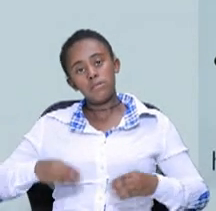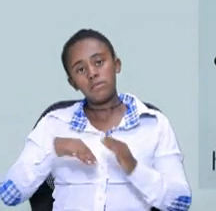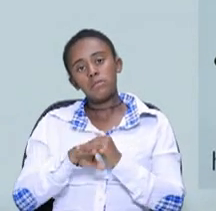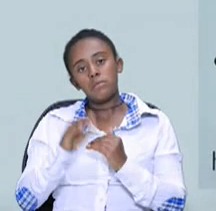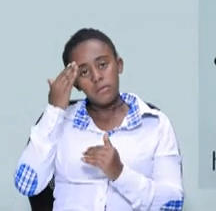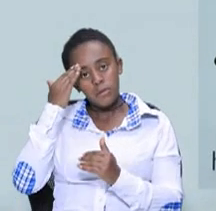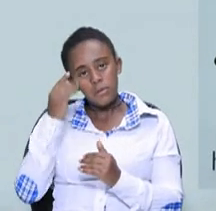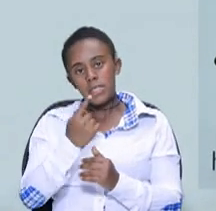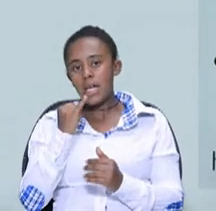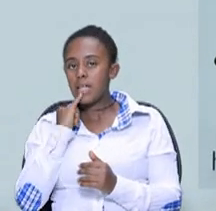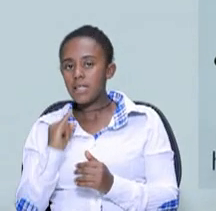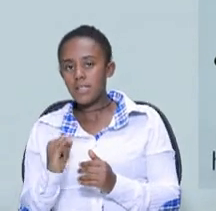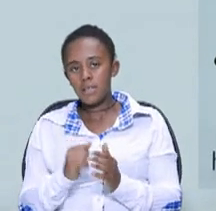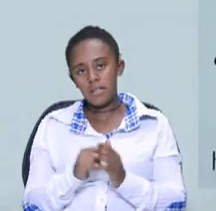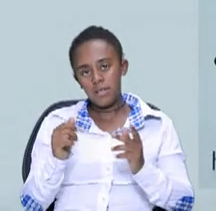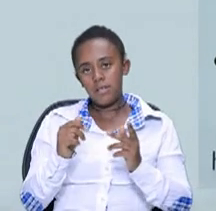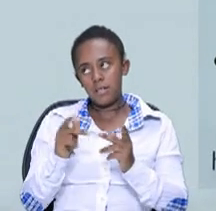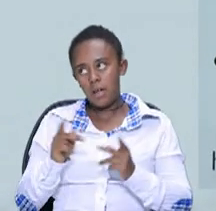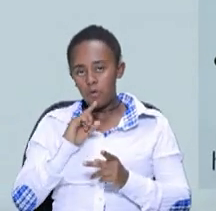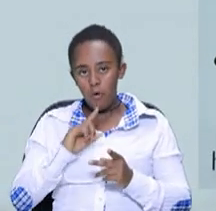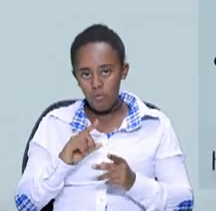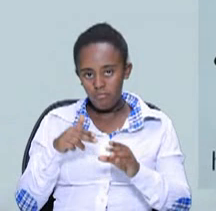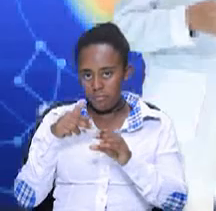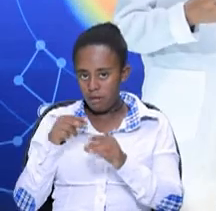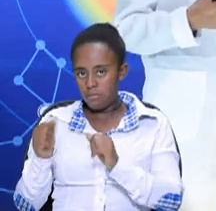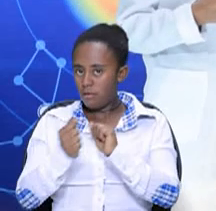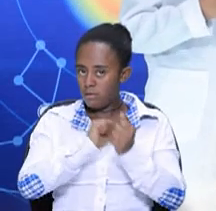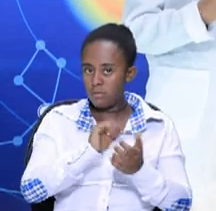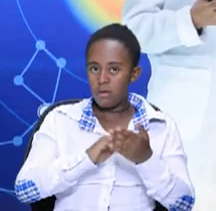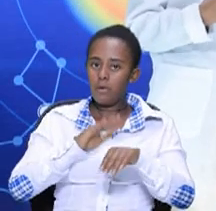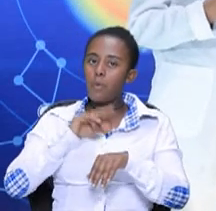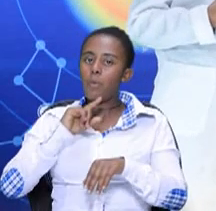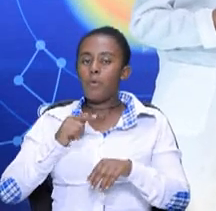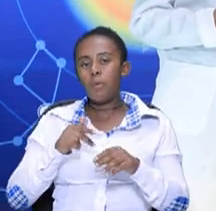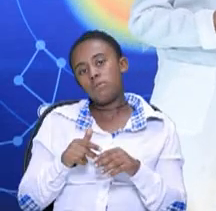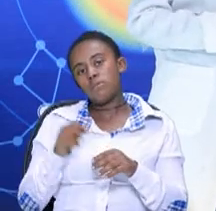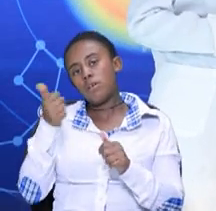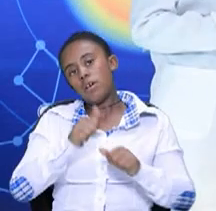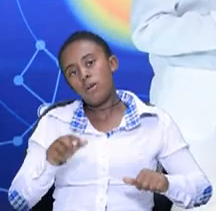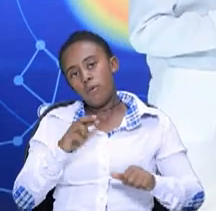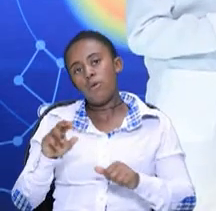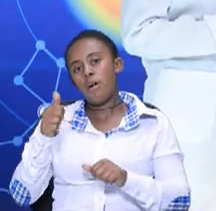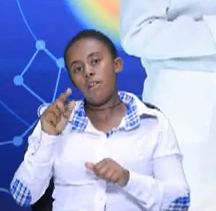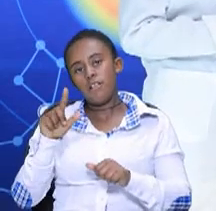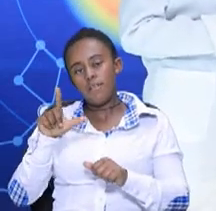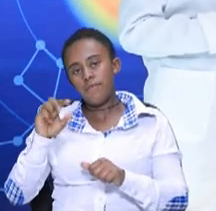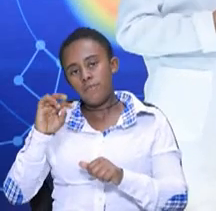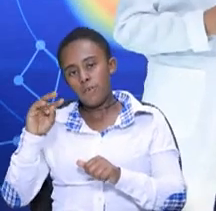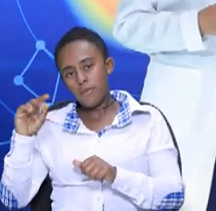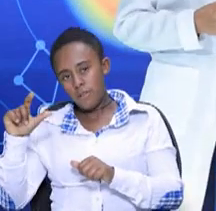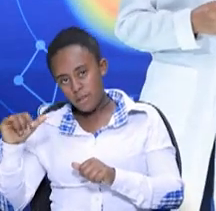lung, as you know, there is a site of gas exchange that we call air sacs or the alveoli, and